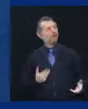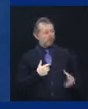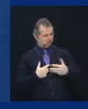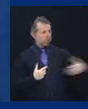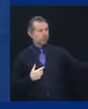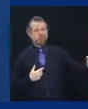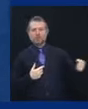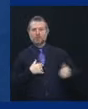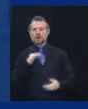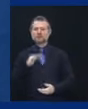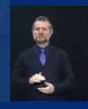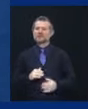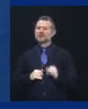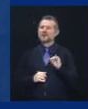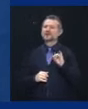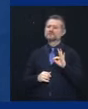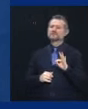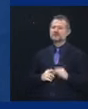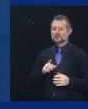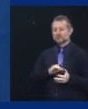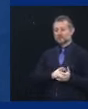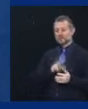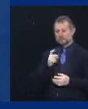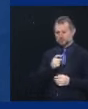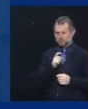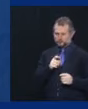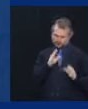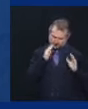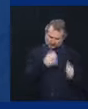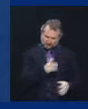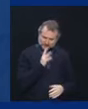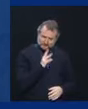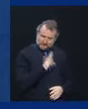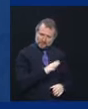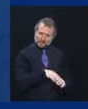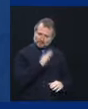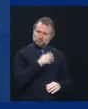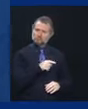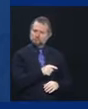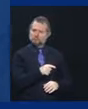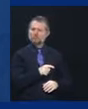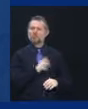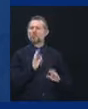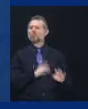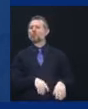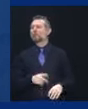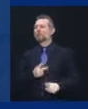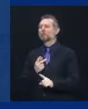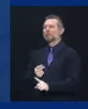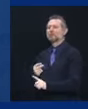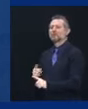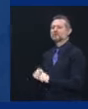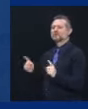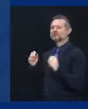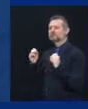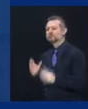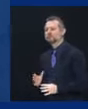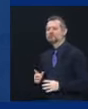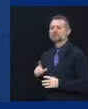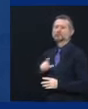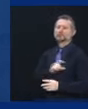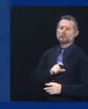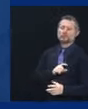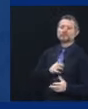65 plus, if they give it to essential workers, it depletes the allocation for the 65 plus. That's why